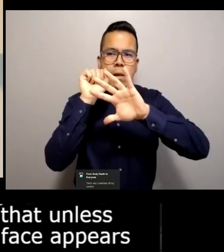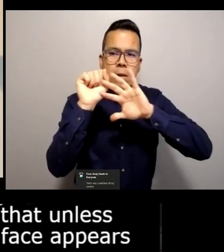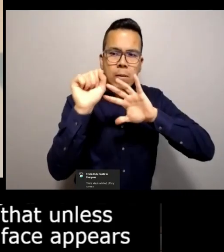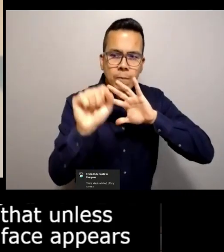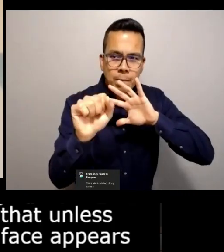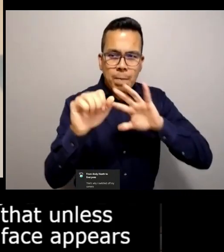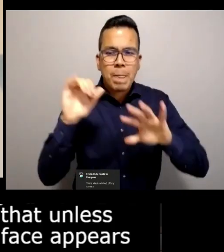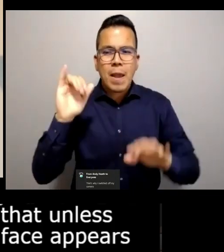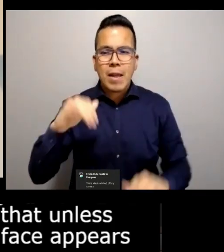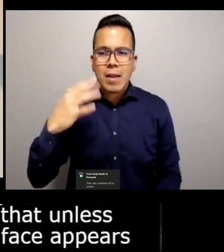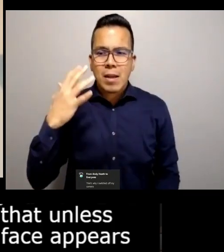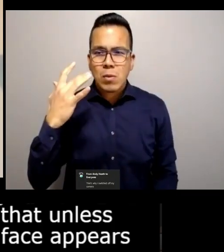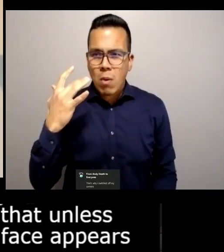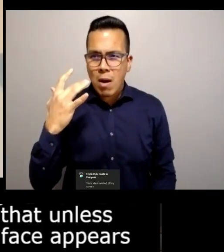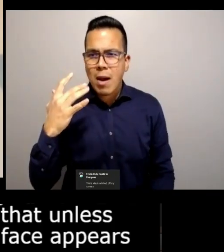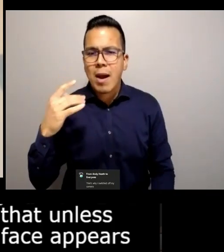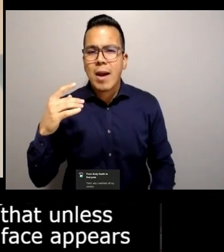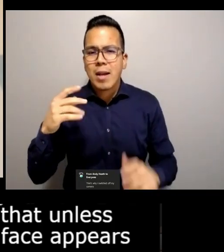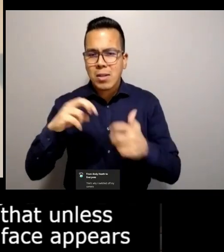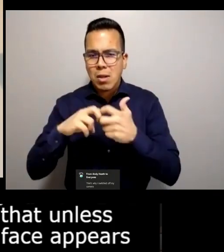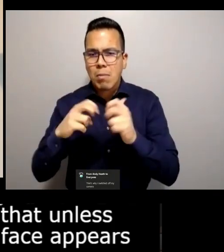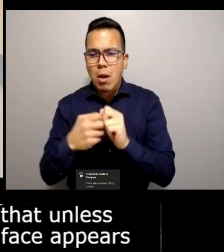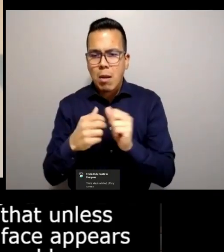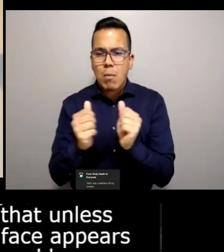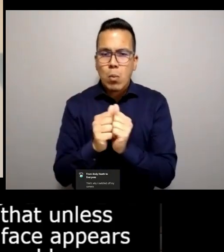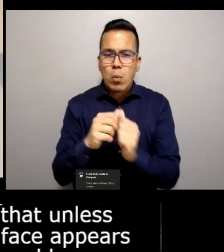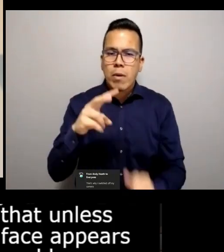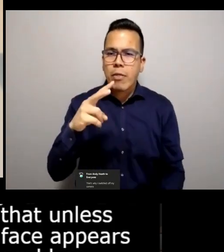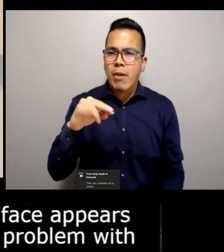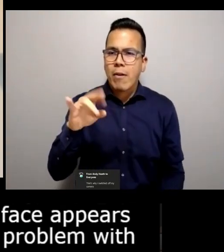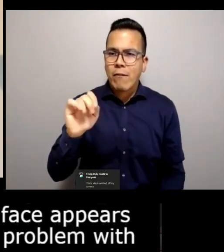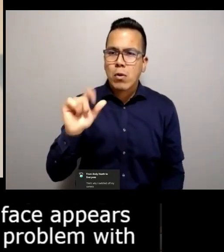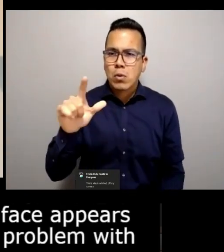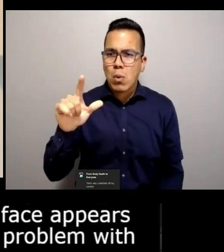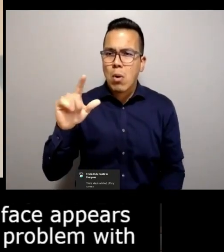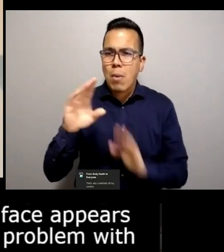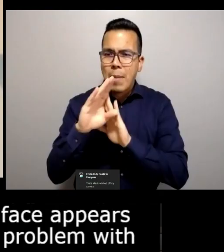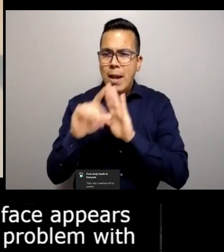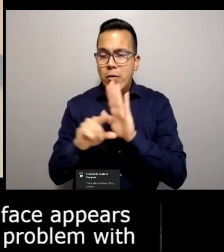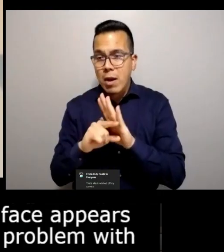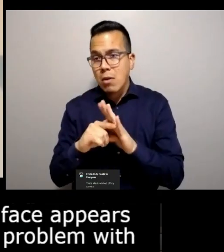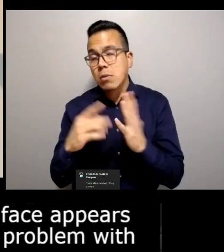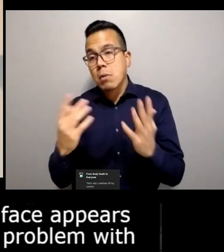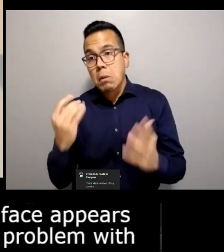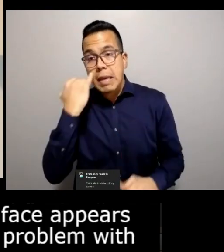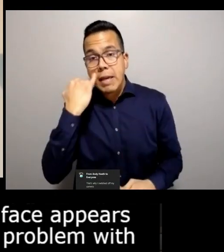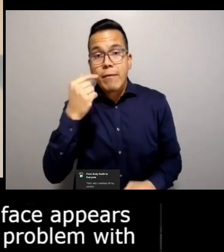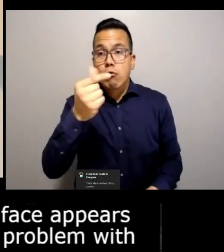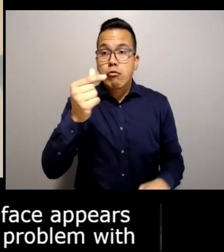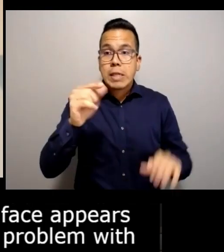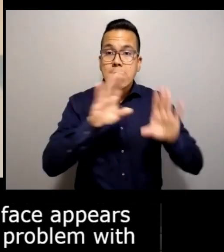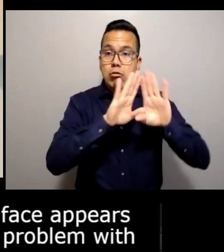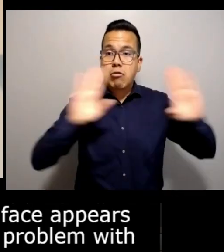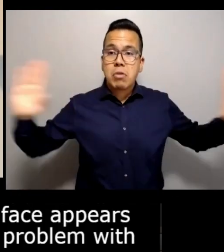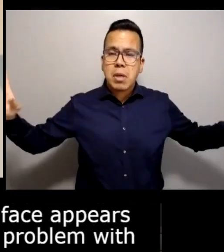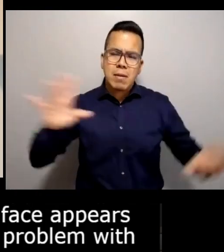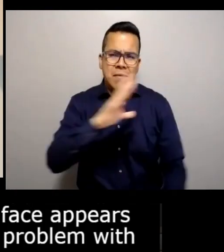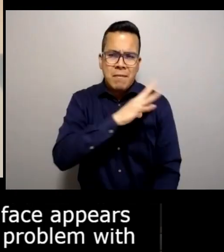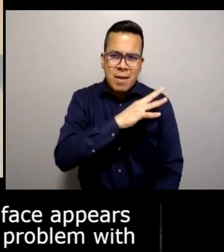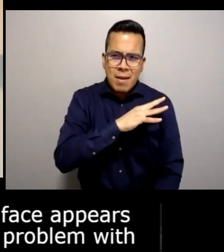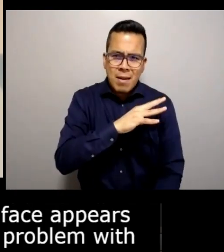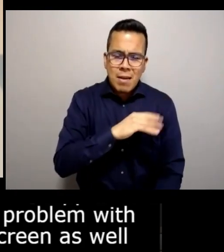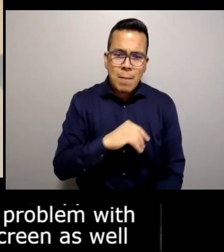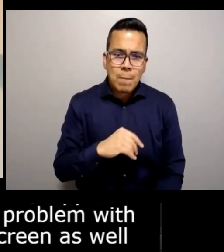there's a problem with virtual backgrounds unless you're using a green screen, as well as what Greg was